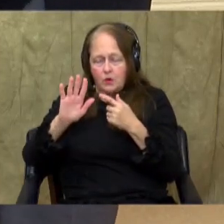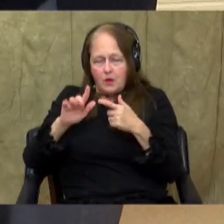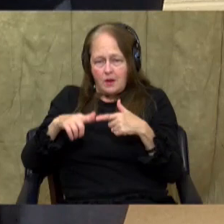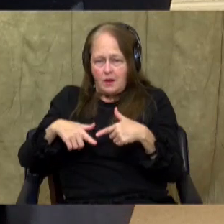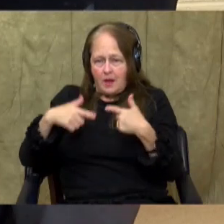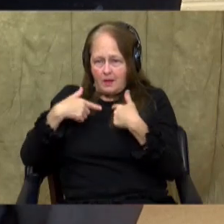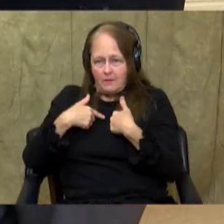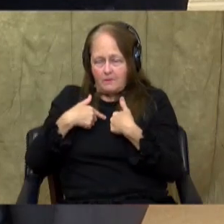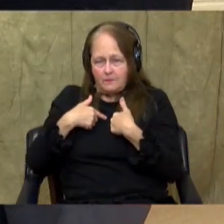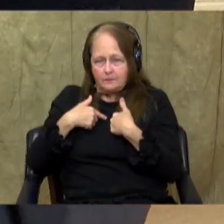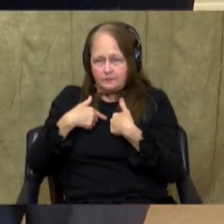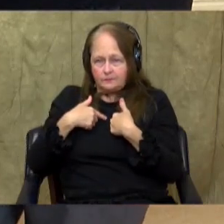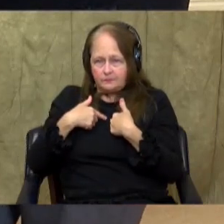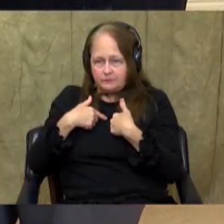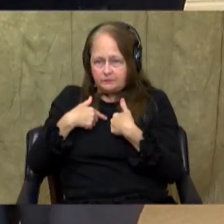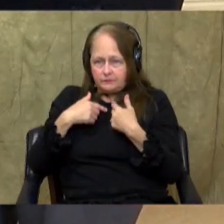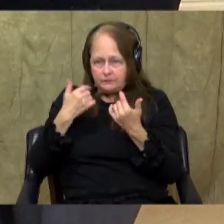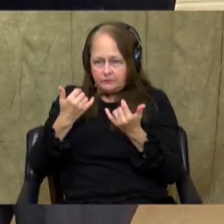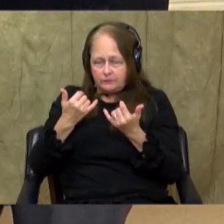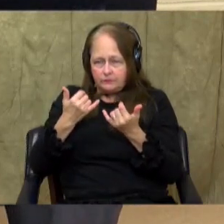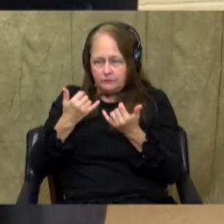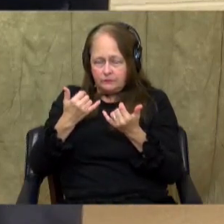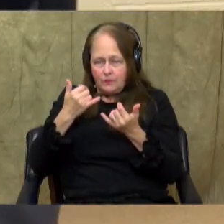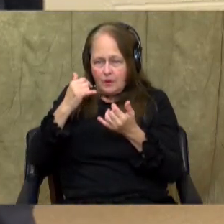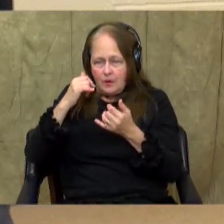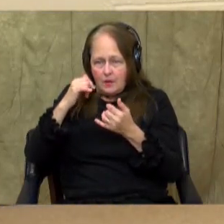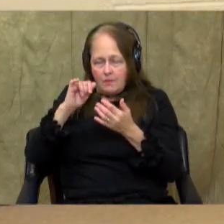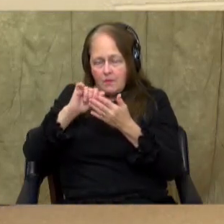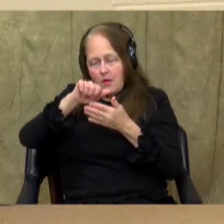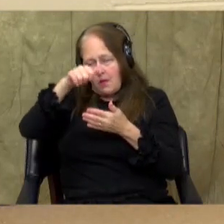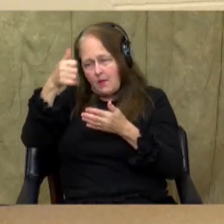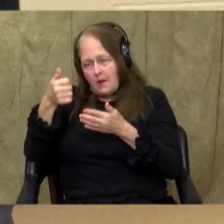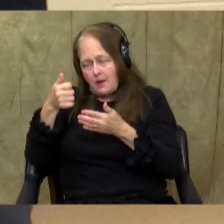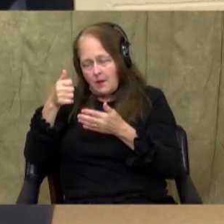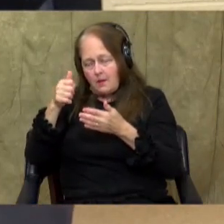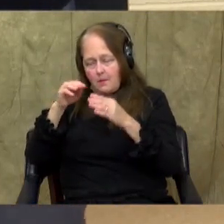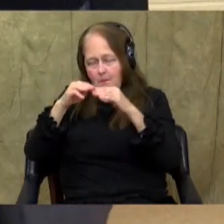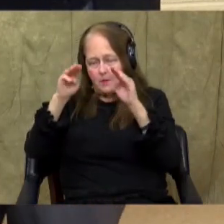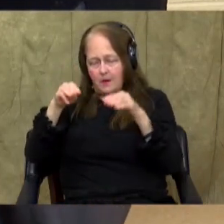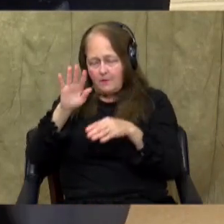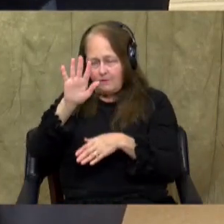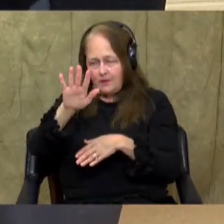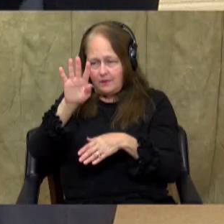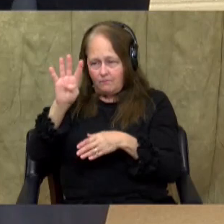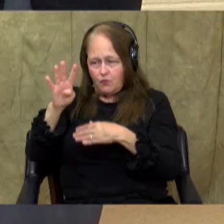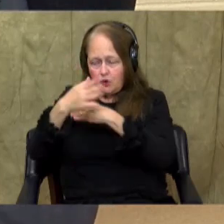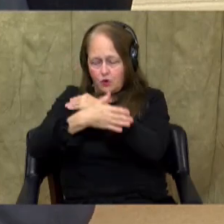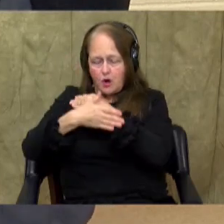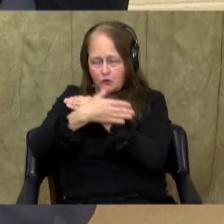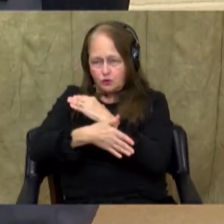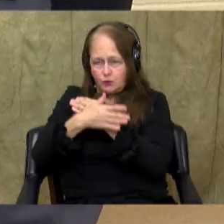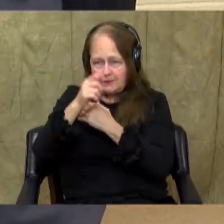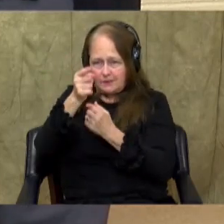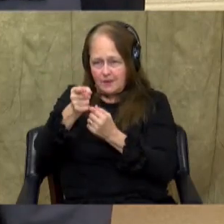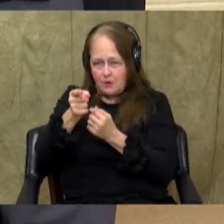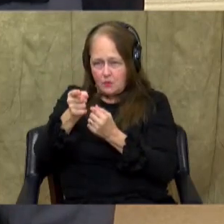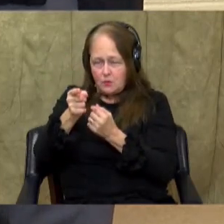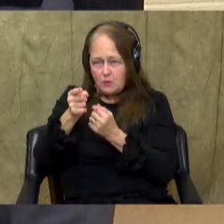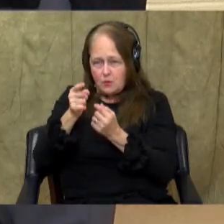survival. Switching now to a political map, as we said, there are 54 countries in sub-Saharan